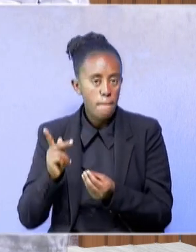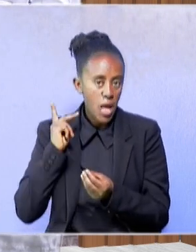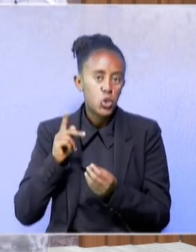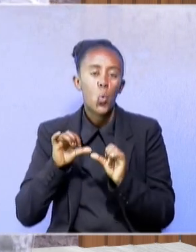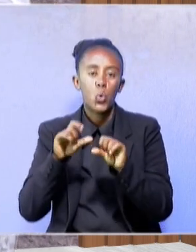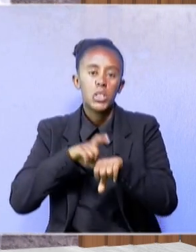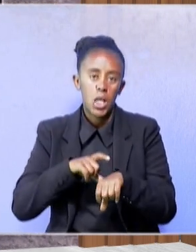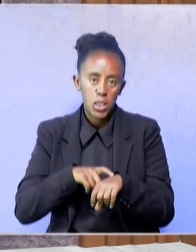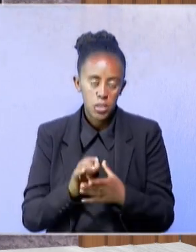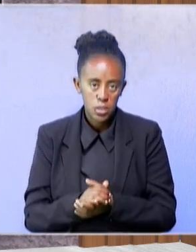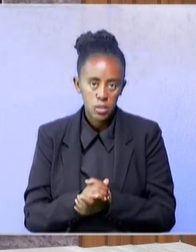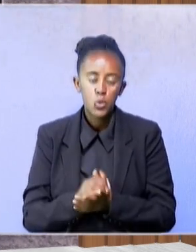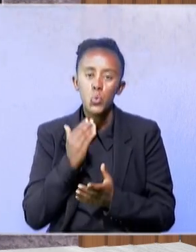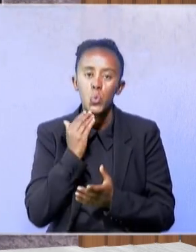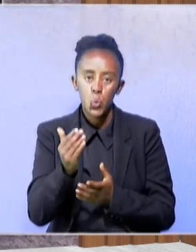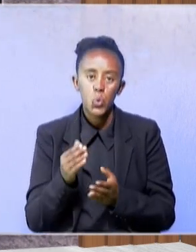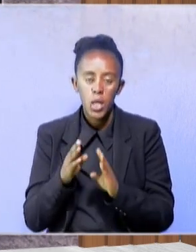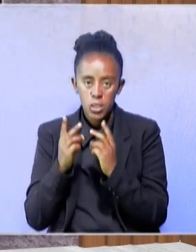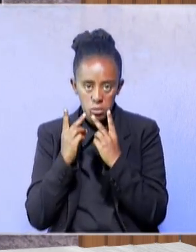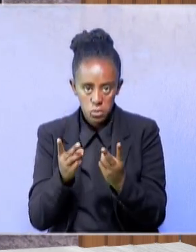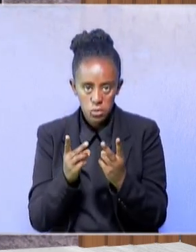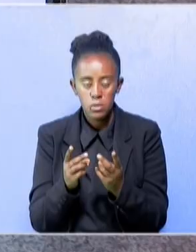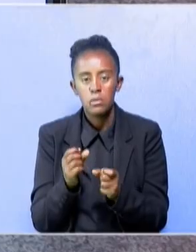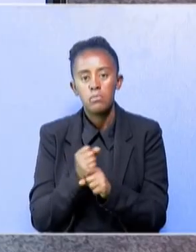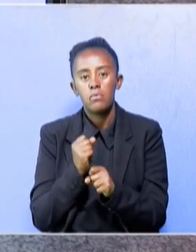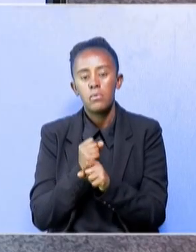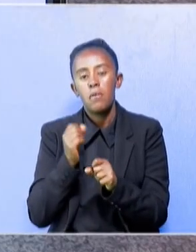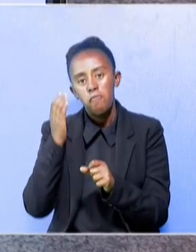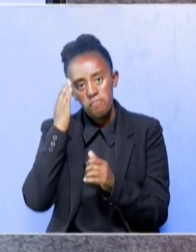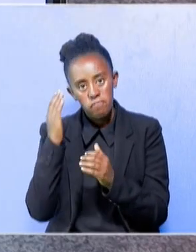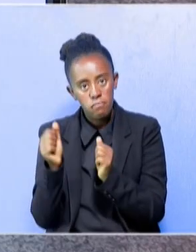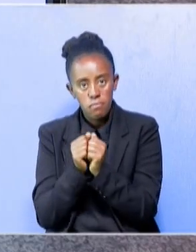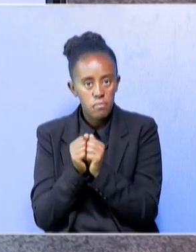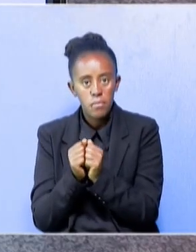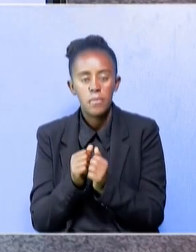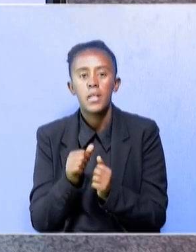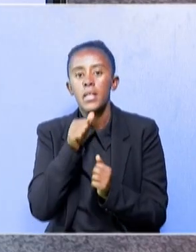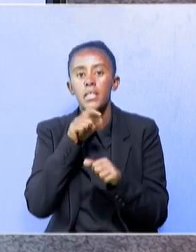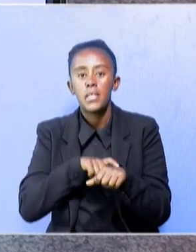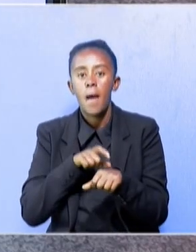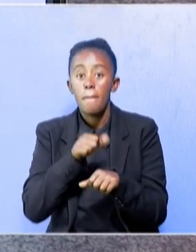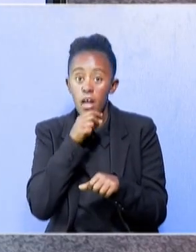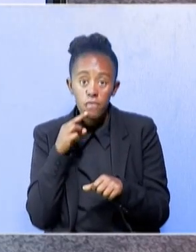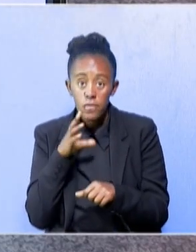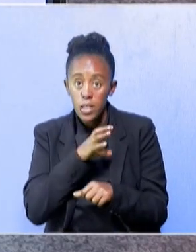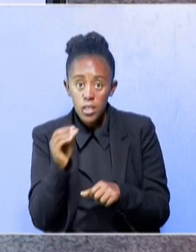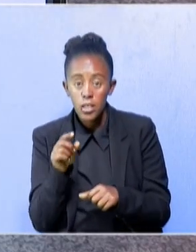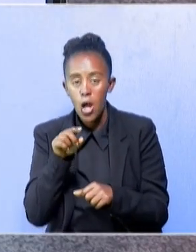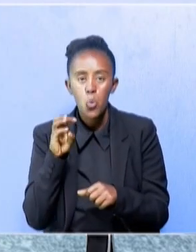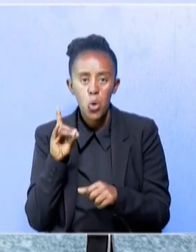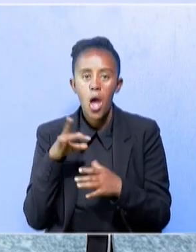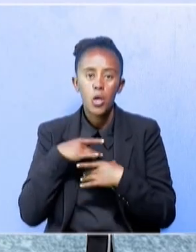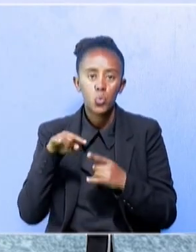too. Good. Let's go and make you familiar with some of what? The time adverbs. And then I would like to show you